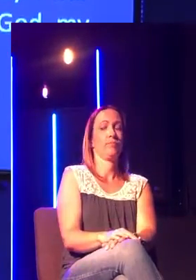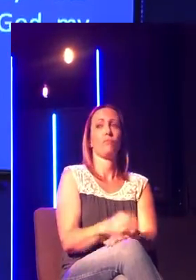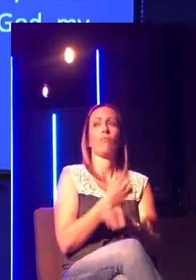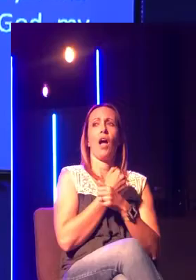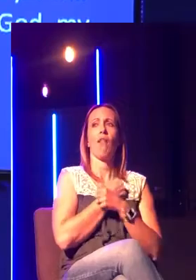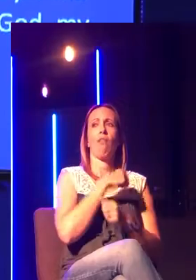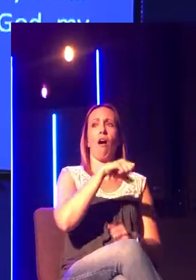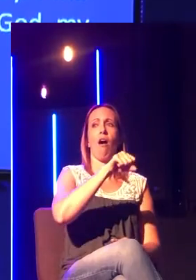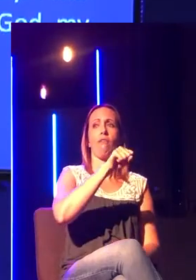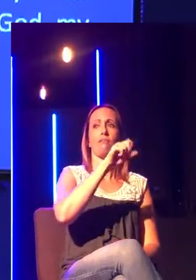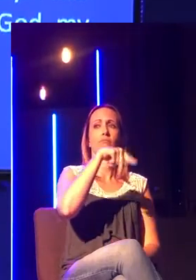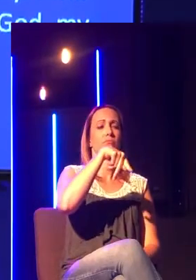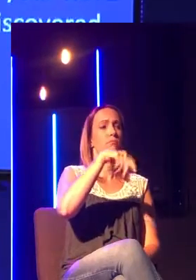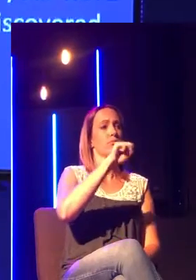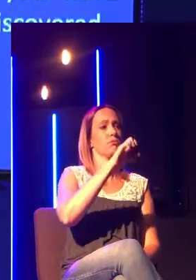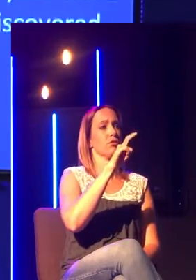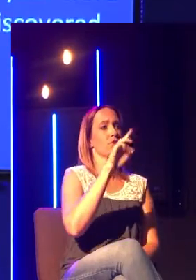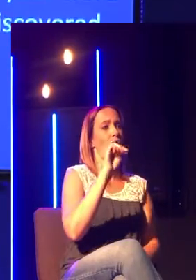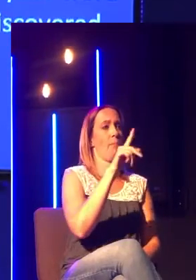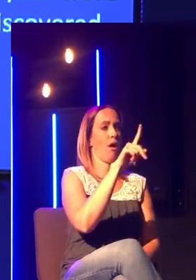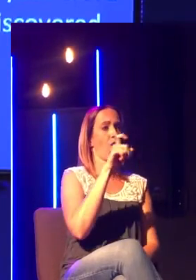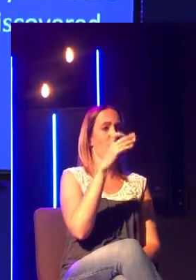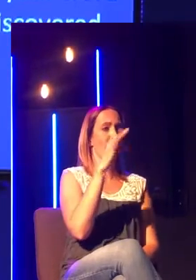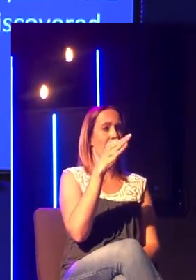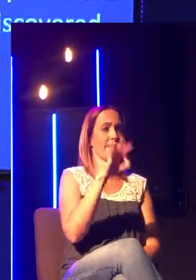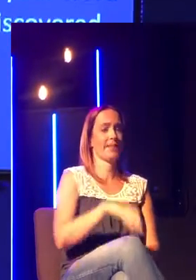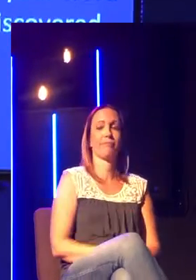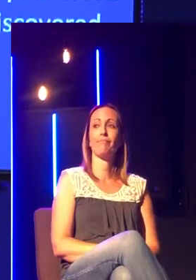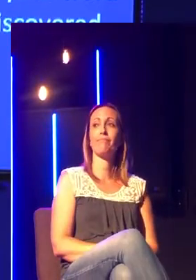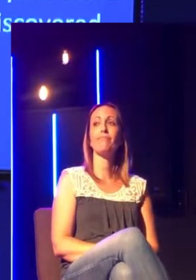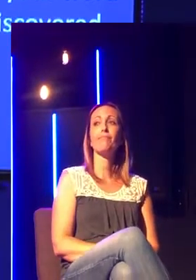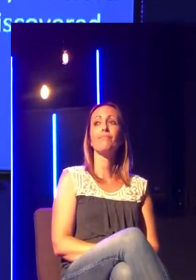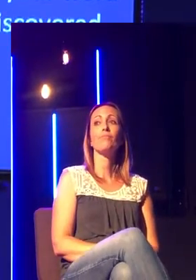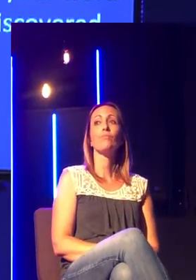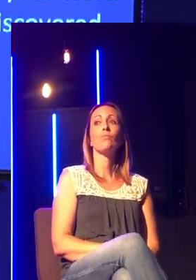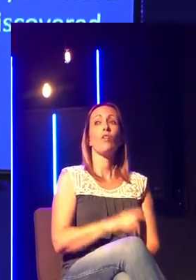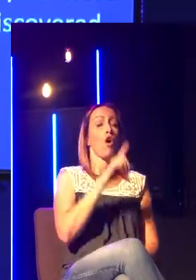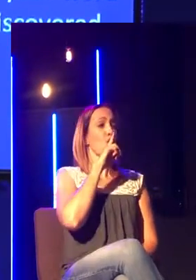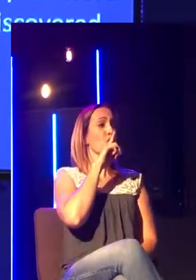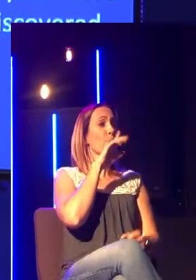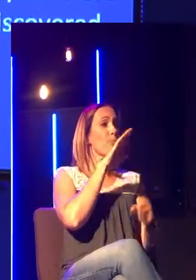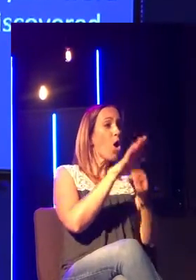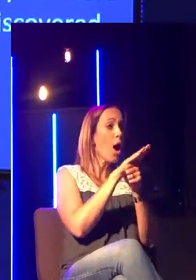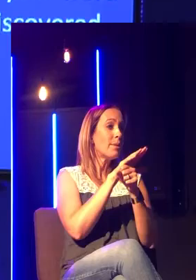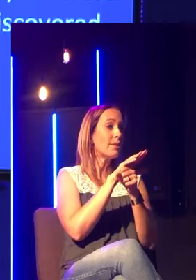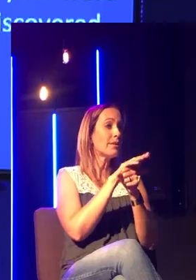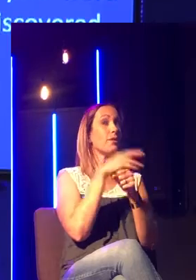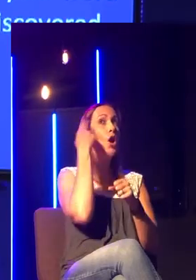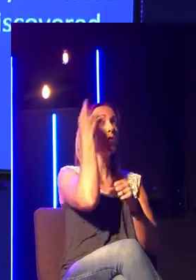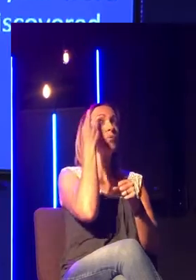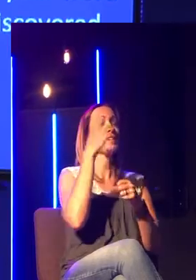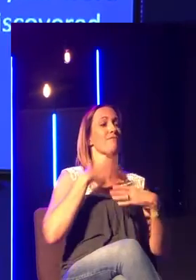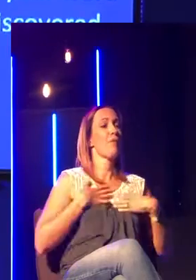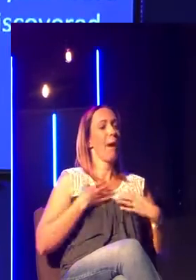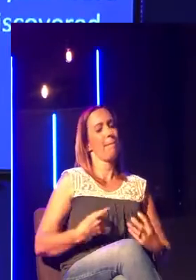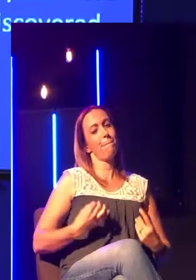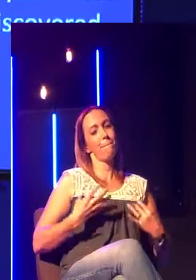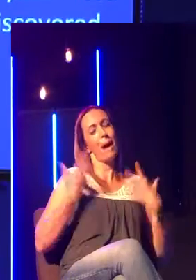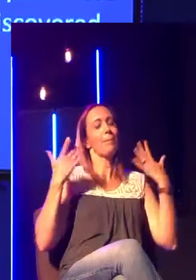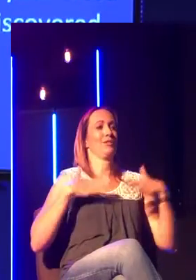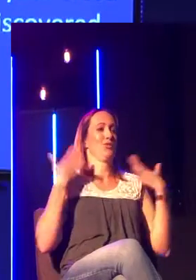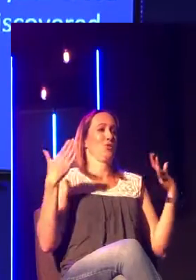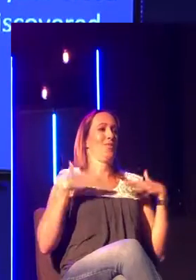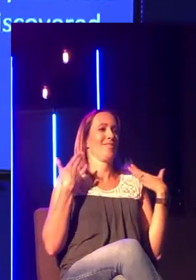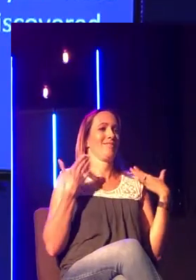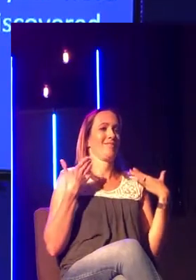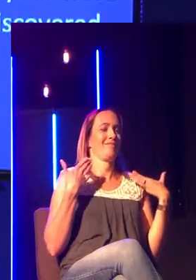says in Psalm 119 in the passage. It says, your promises are the source of my bubbling joy. I